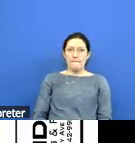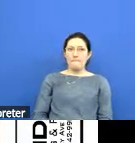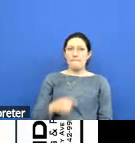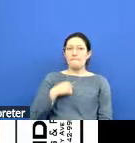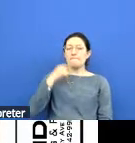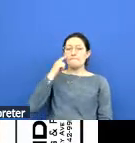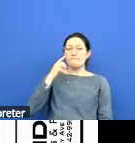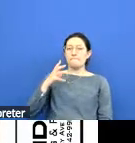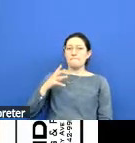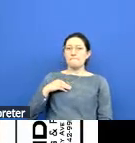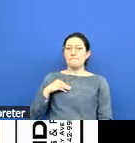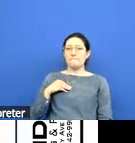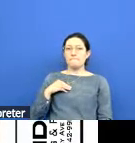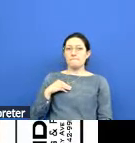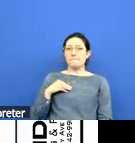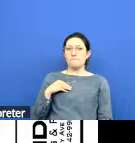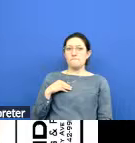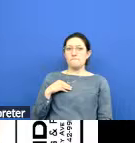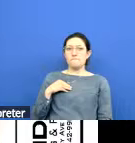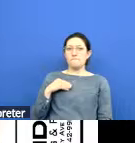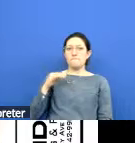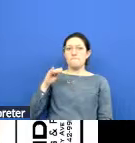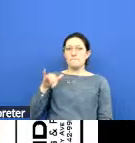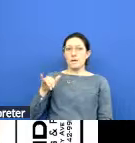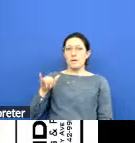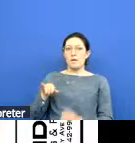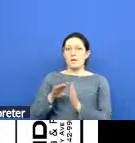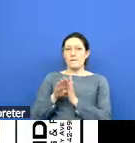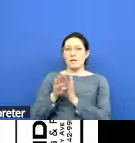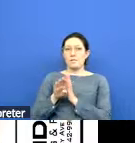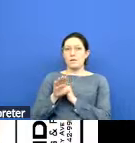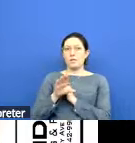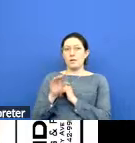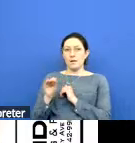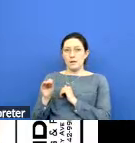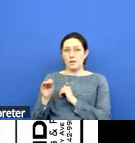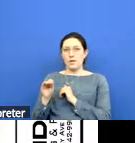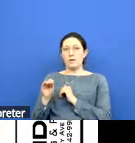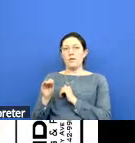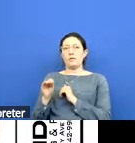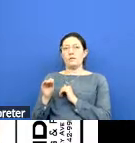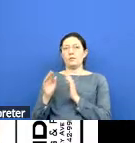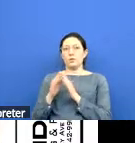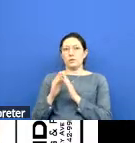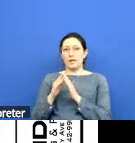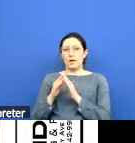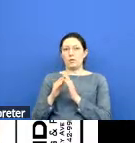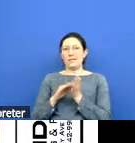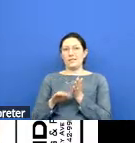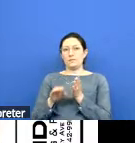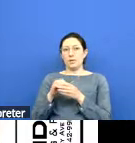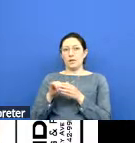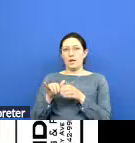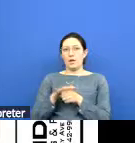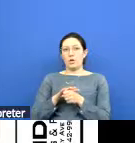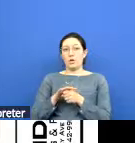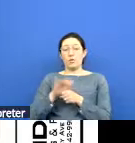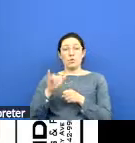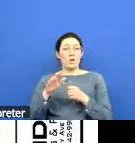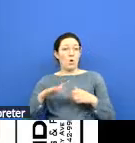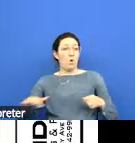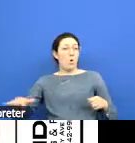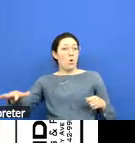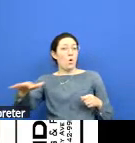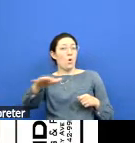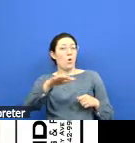it's owned by the development, and there's a town drainage easement in that area. That whole open area is